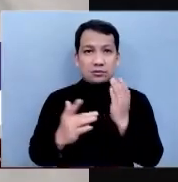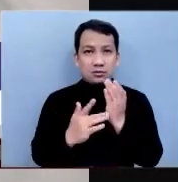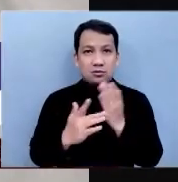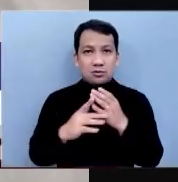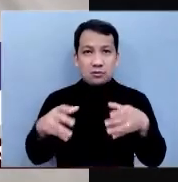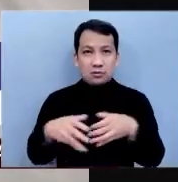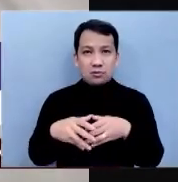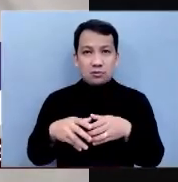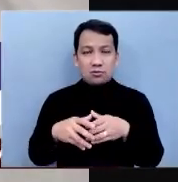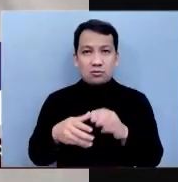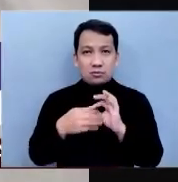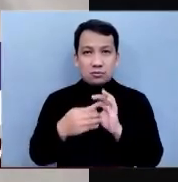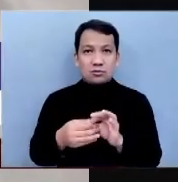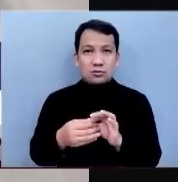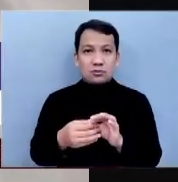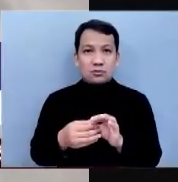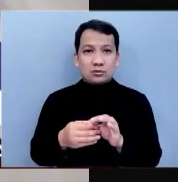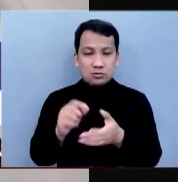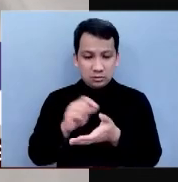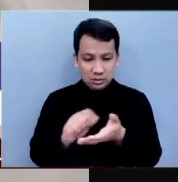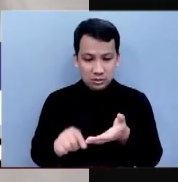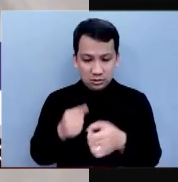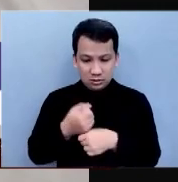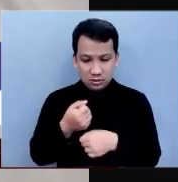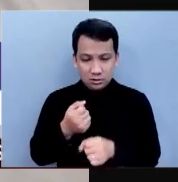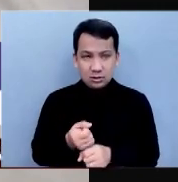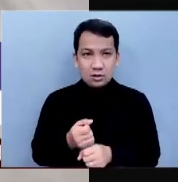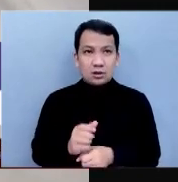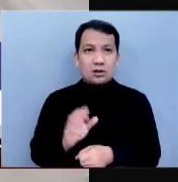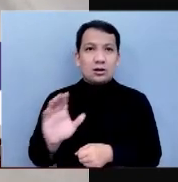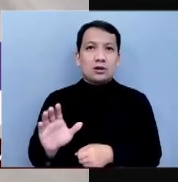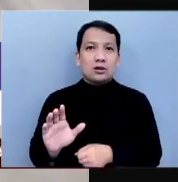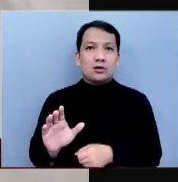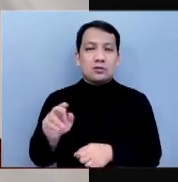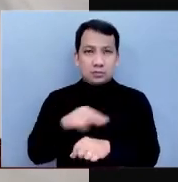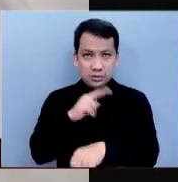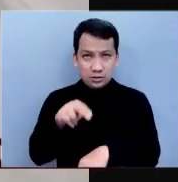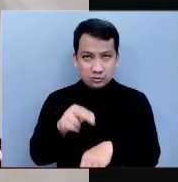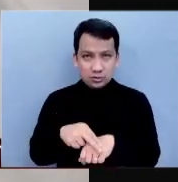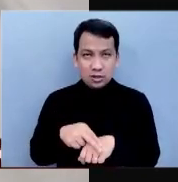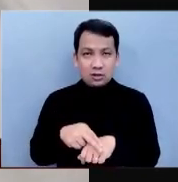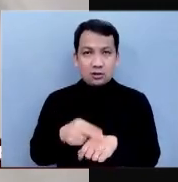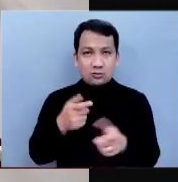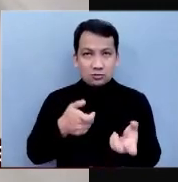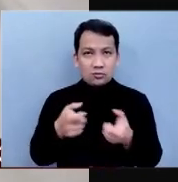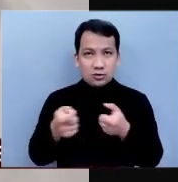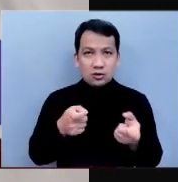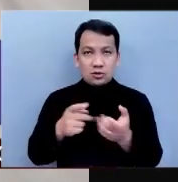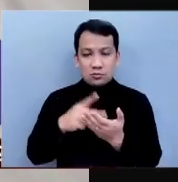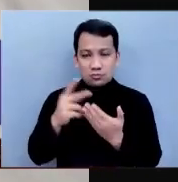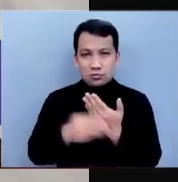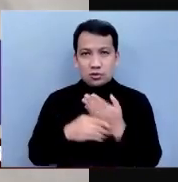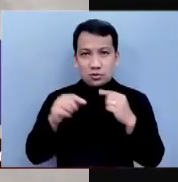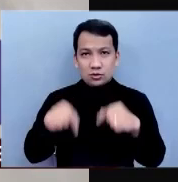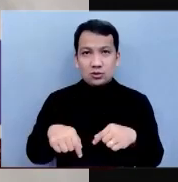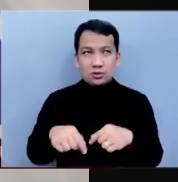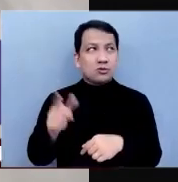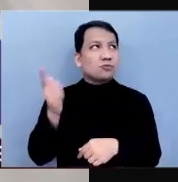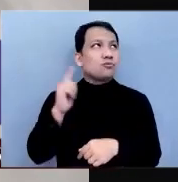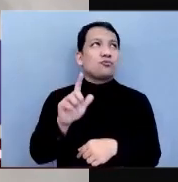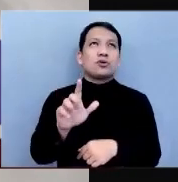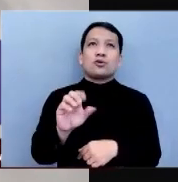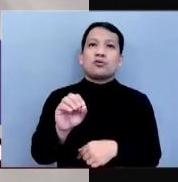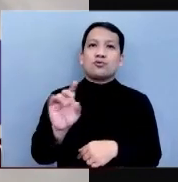group which drafted the National Firearms Control Program in 2007